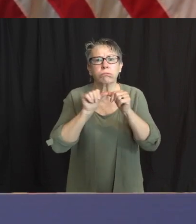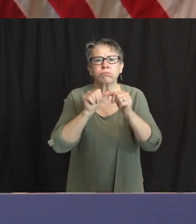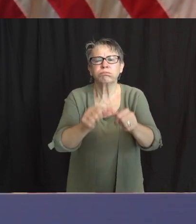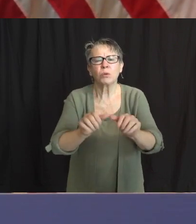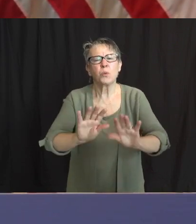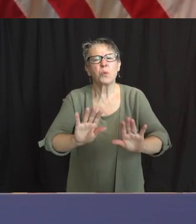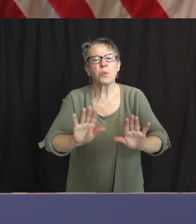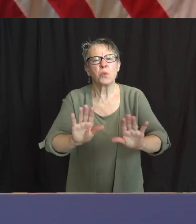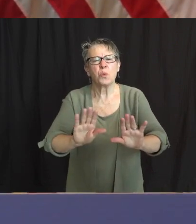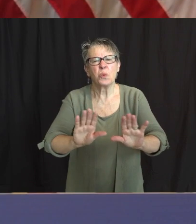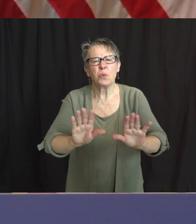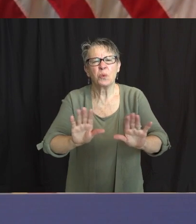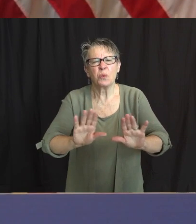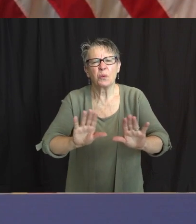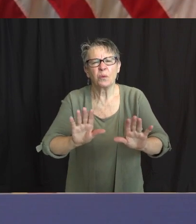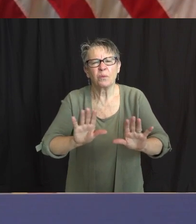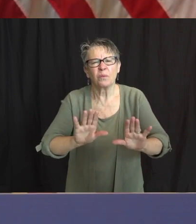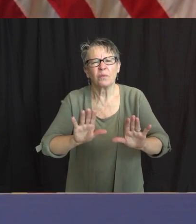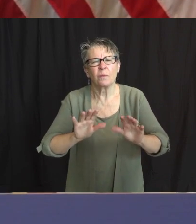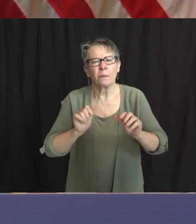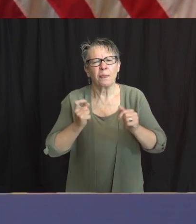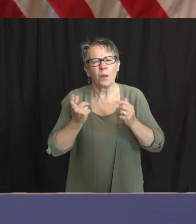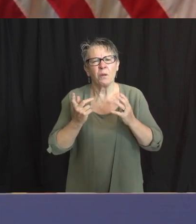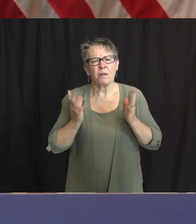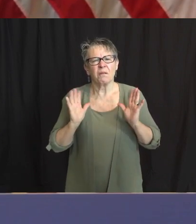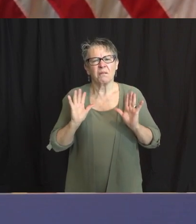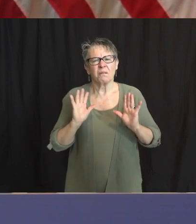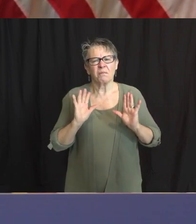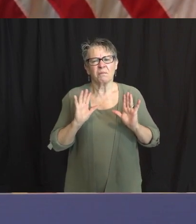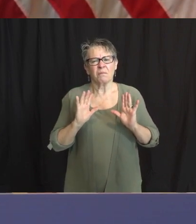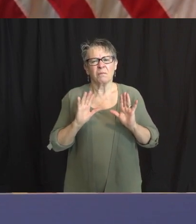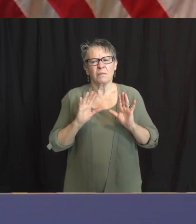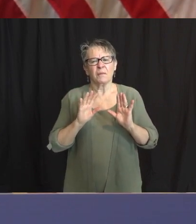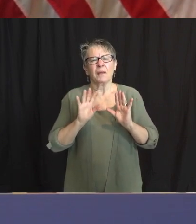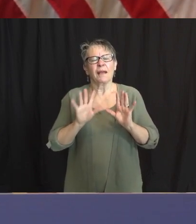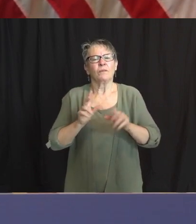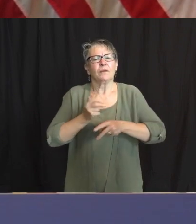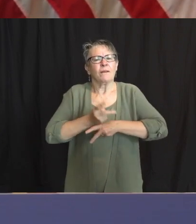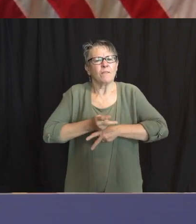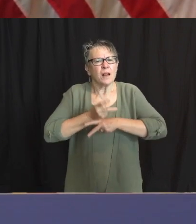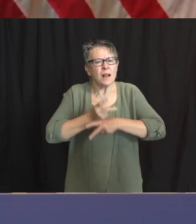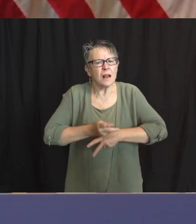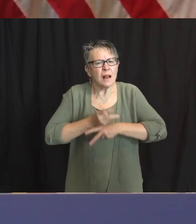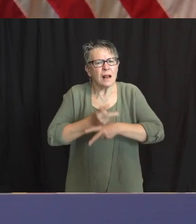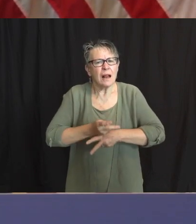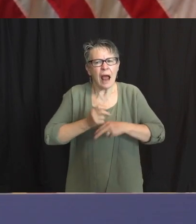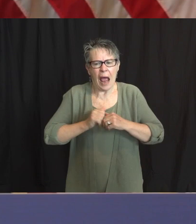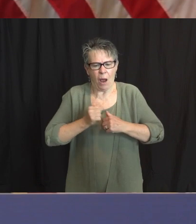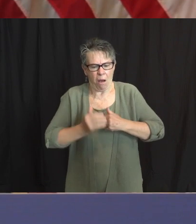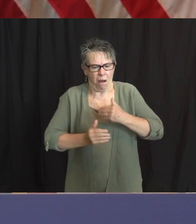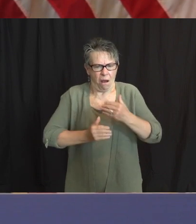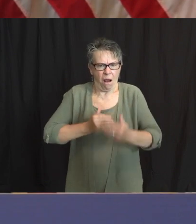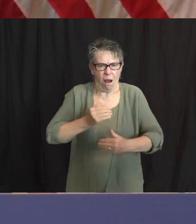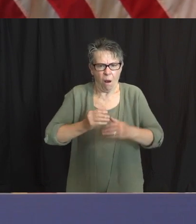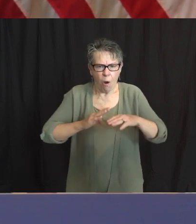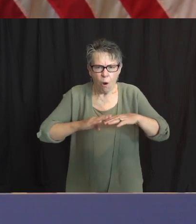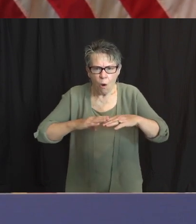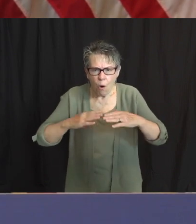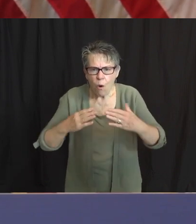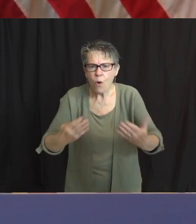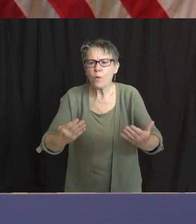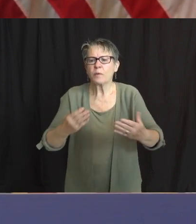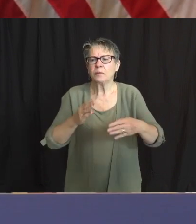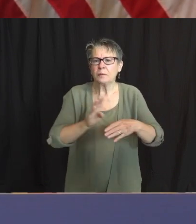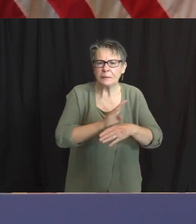got to be really careful with how we deal with this. And I'll give you one school example I worry about